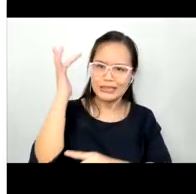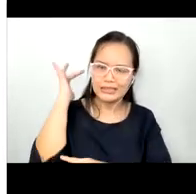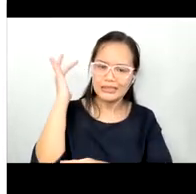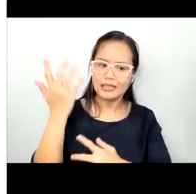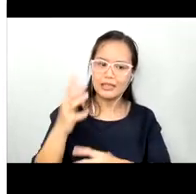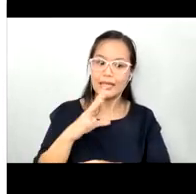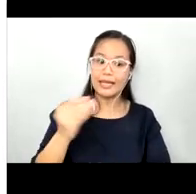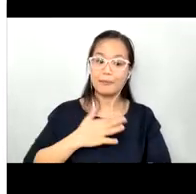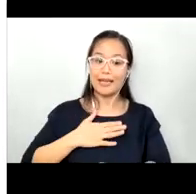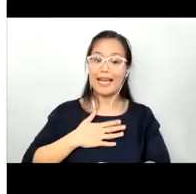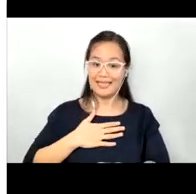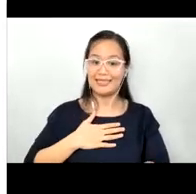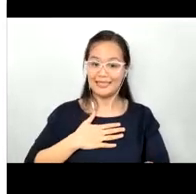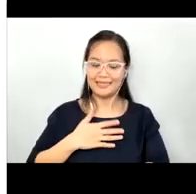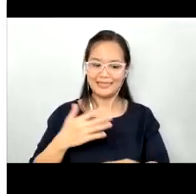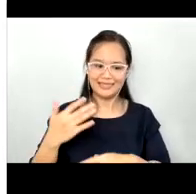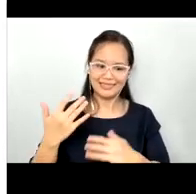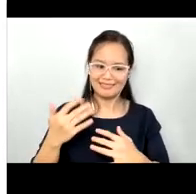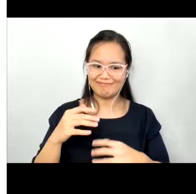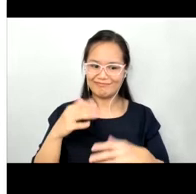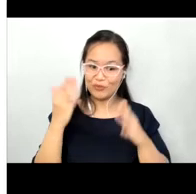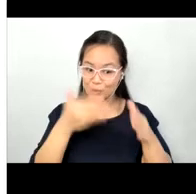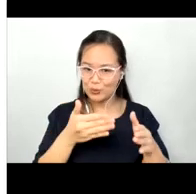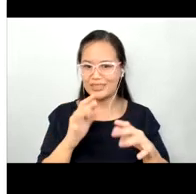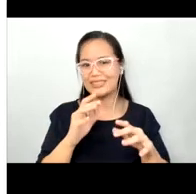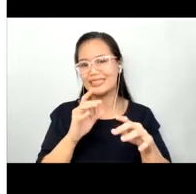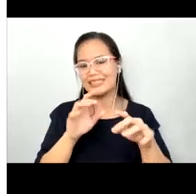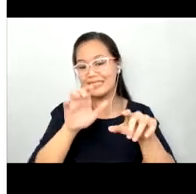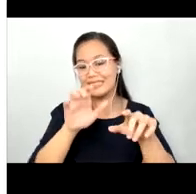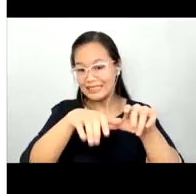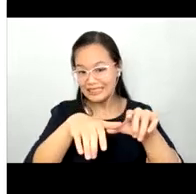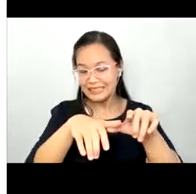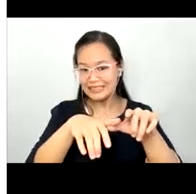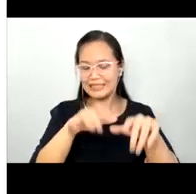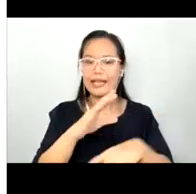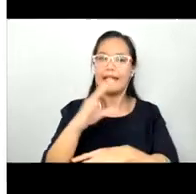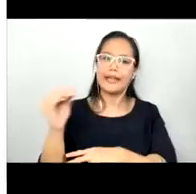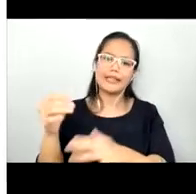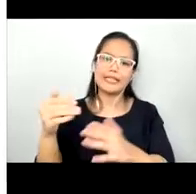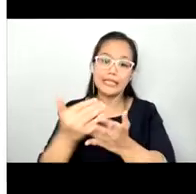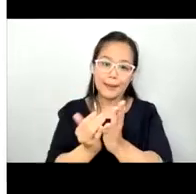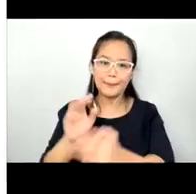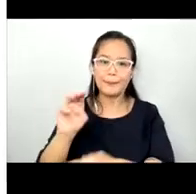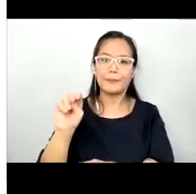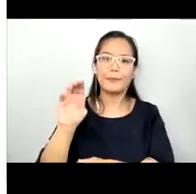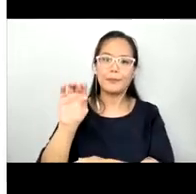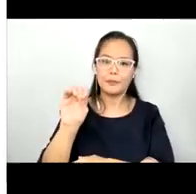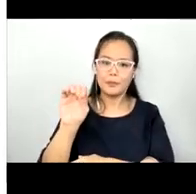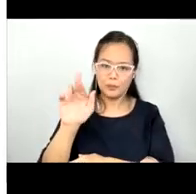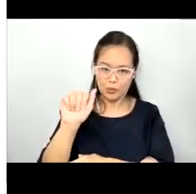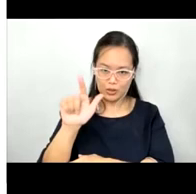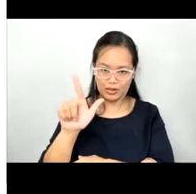and of course, my field, disability sensitivity. You will also find materials on moral sensitivity.